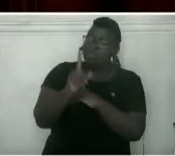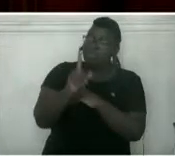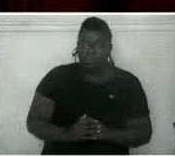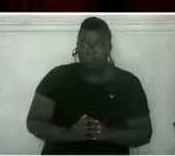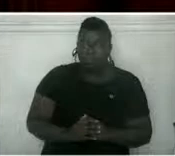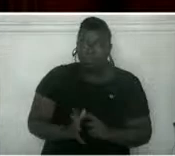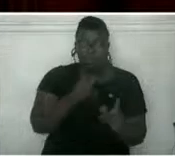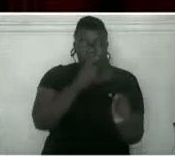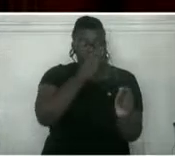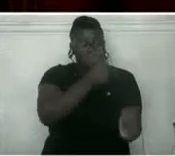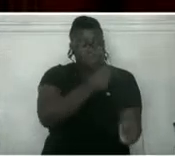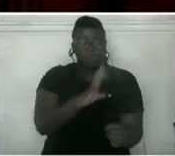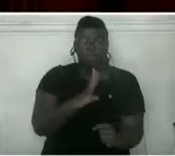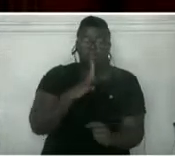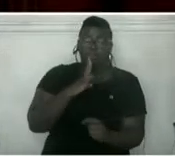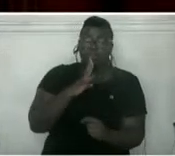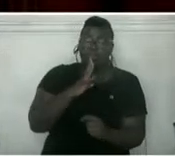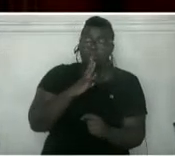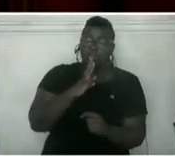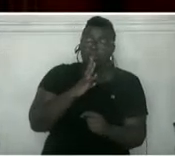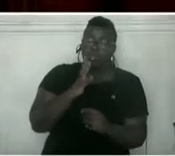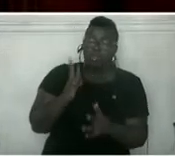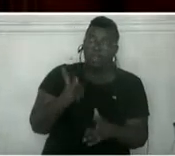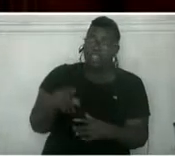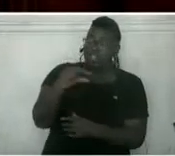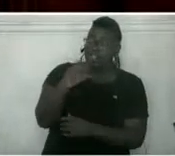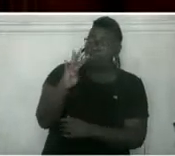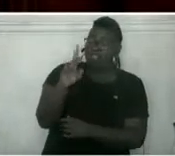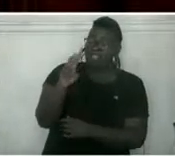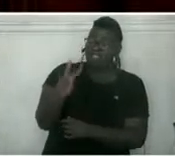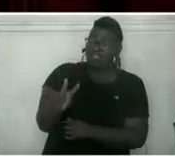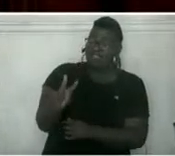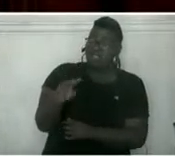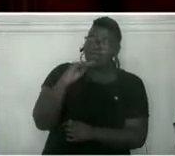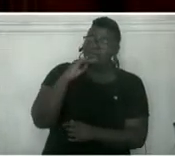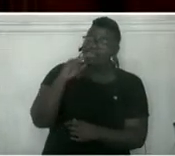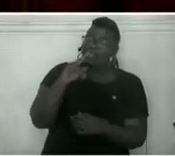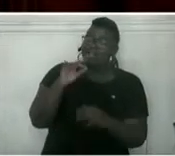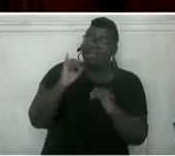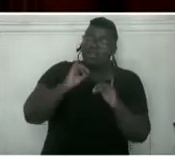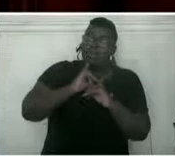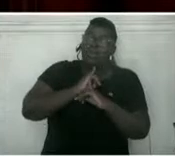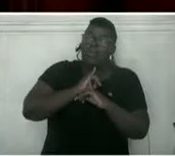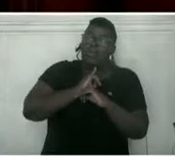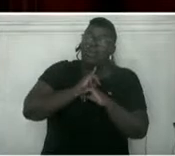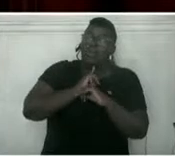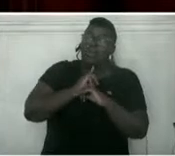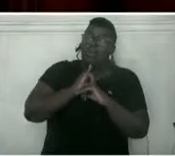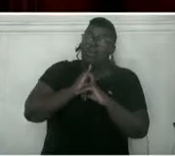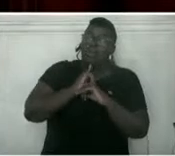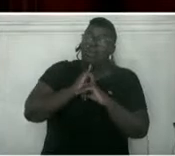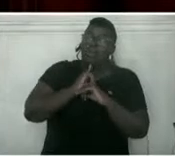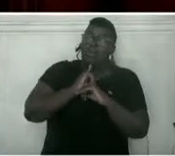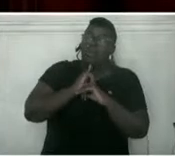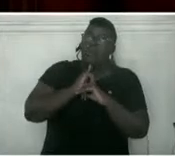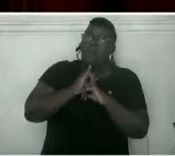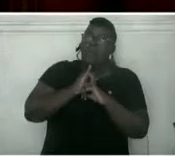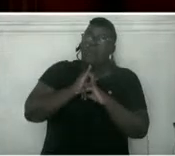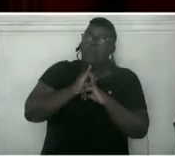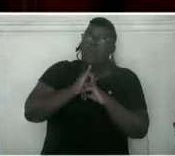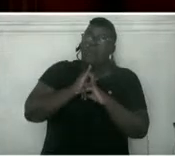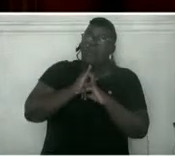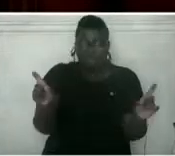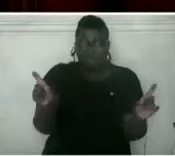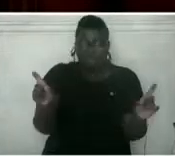Honourable Speaker, gender-based violence remains one of the worst scars in our society.